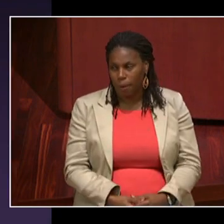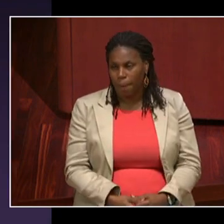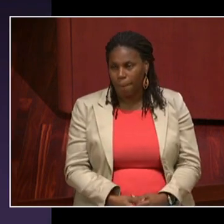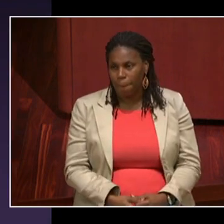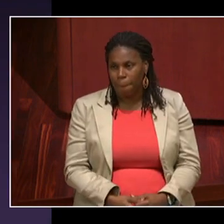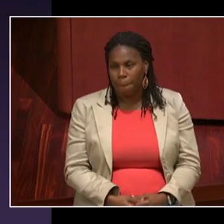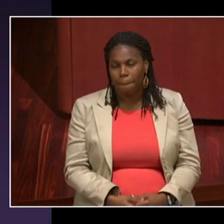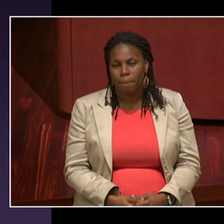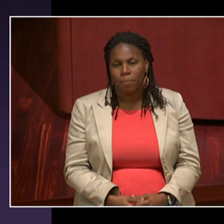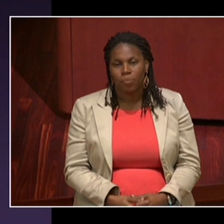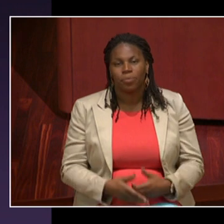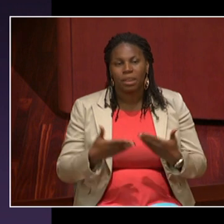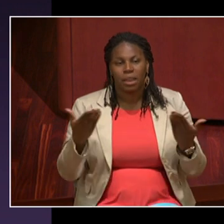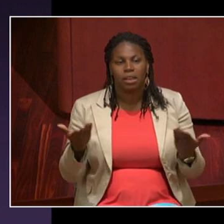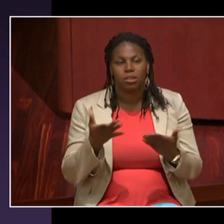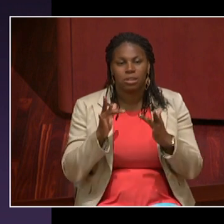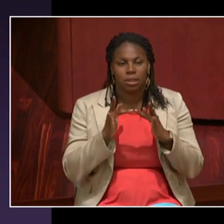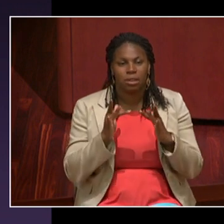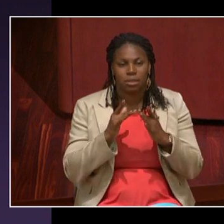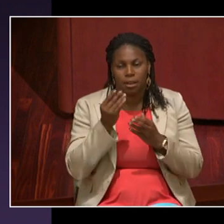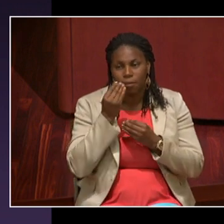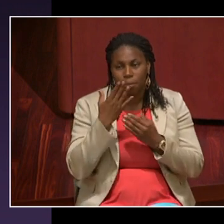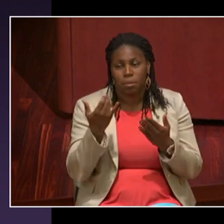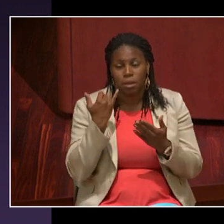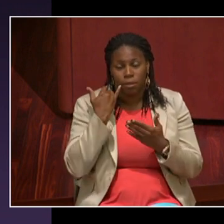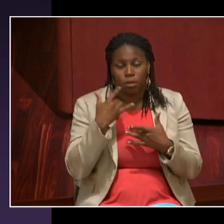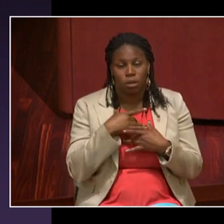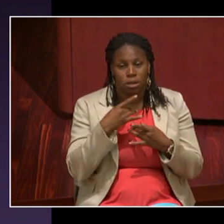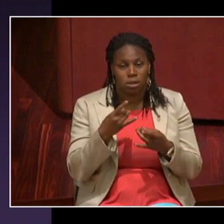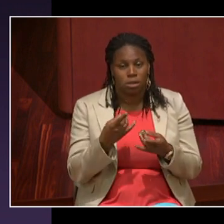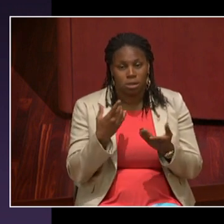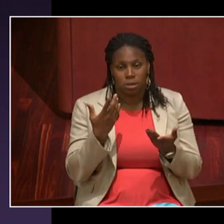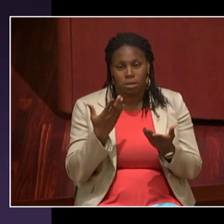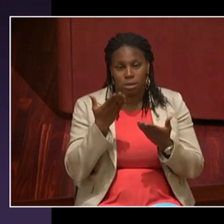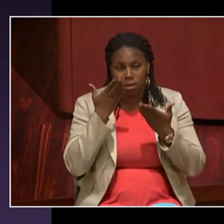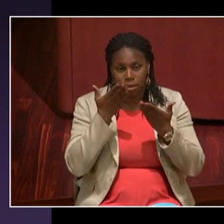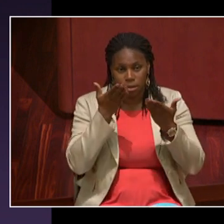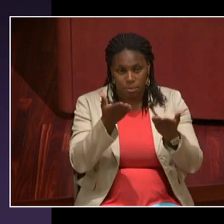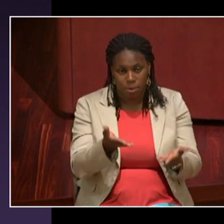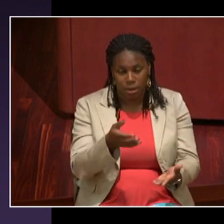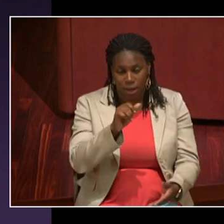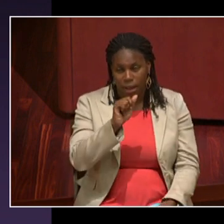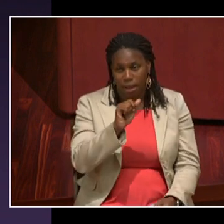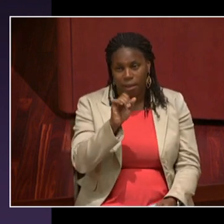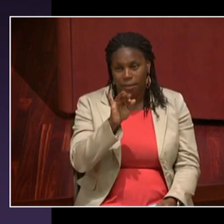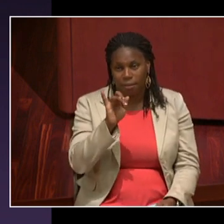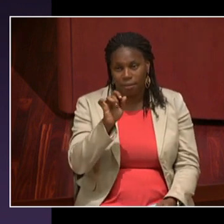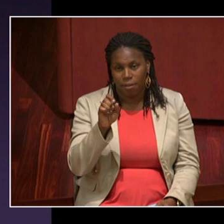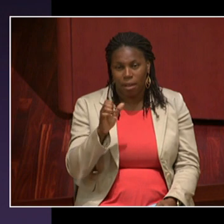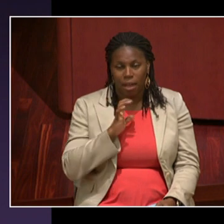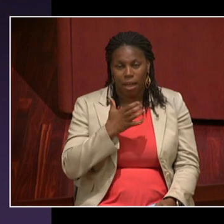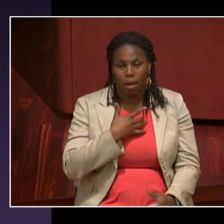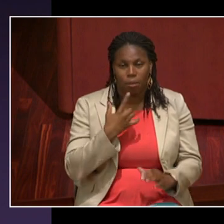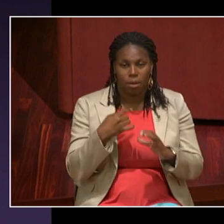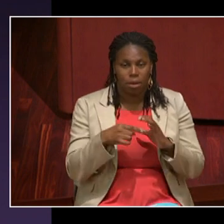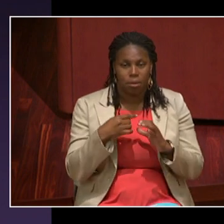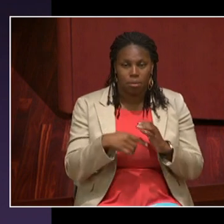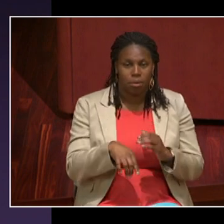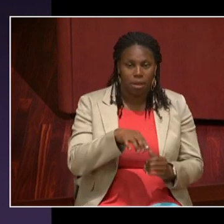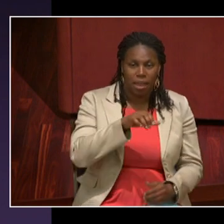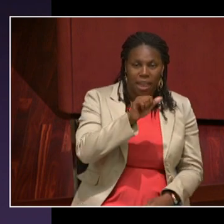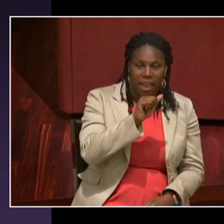And here's the contact information if you're interested in submitting an A-file request. Our email is